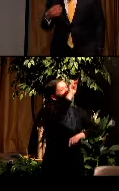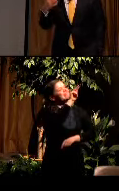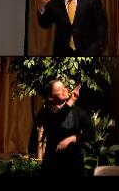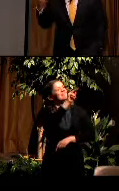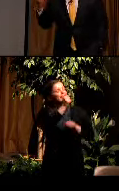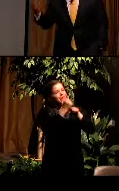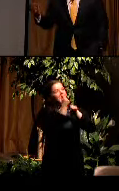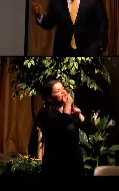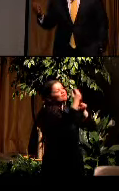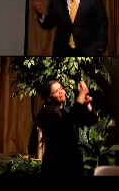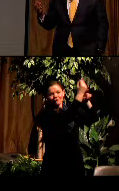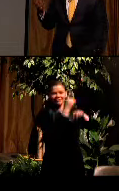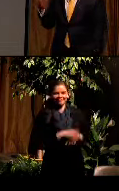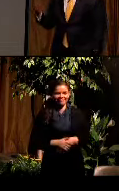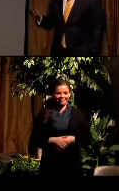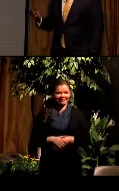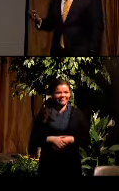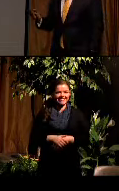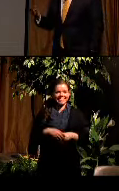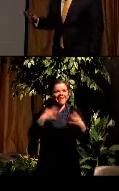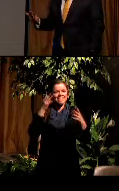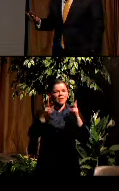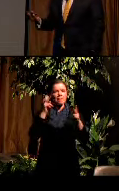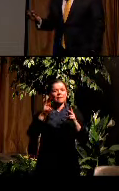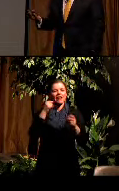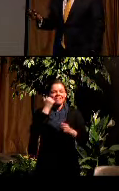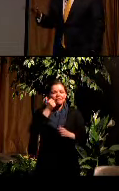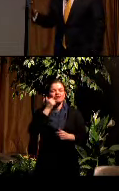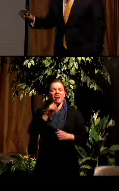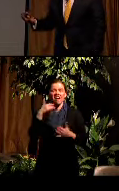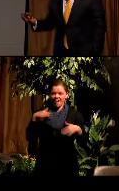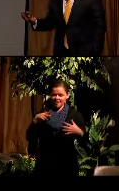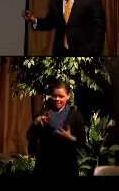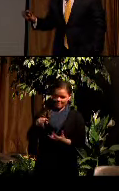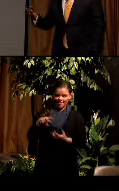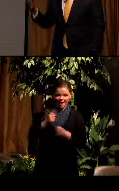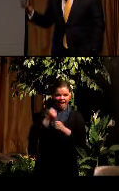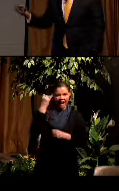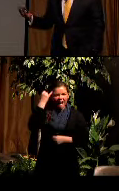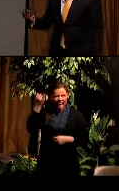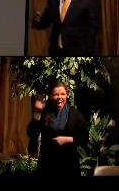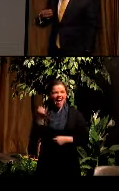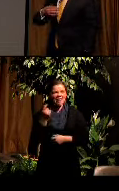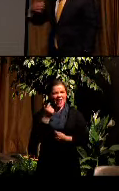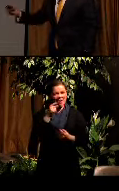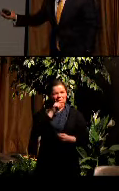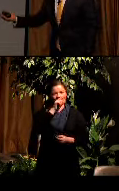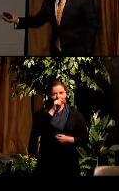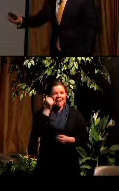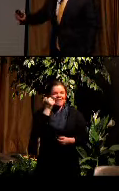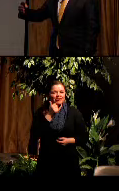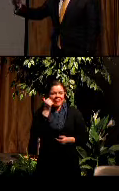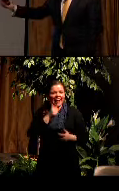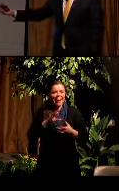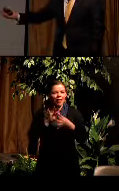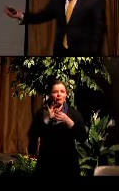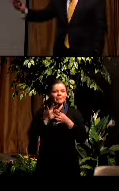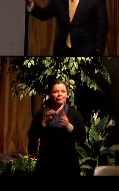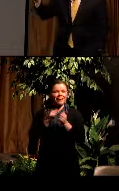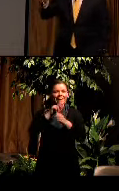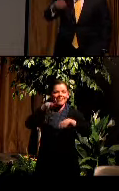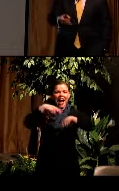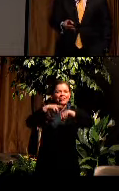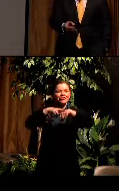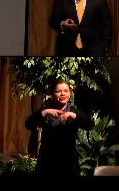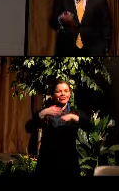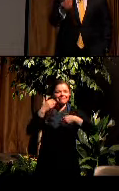every day. I feel like birds are this everyday connection that people have to nature, because when you leave your house, you can see a